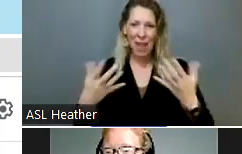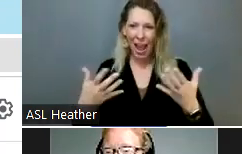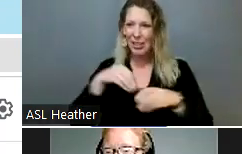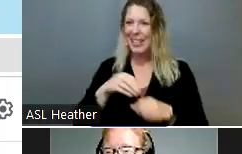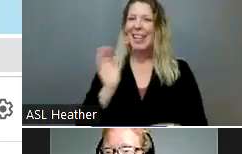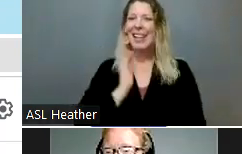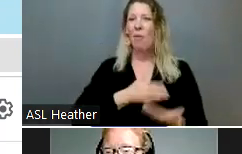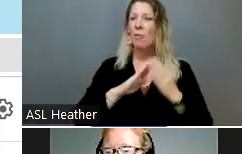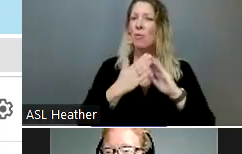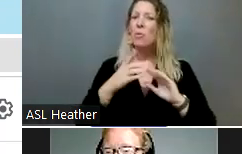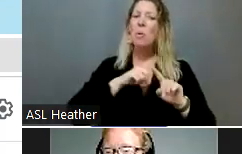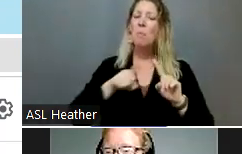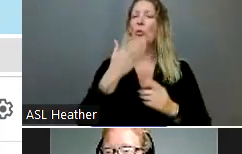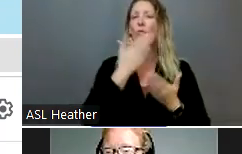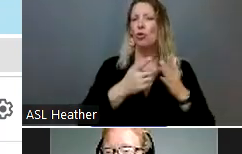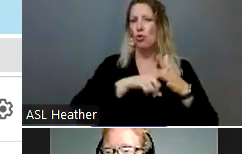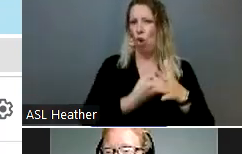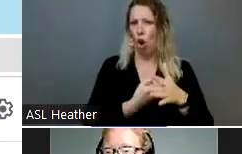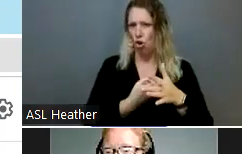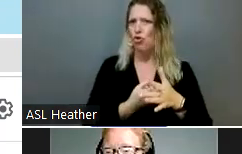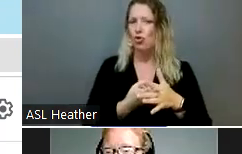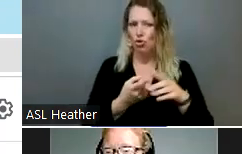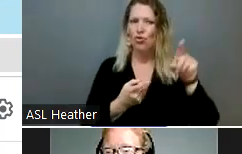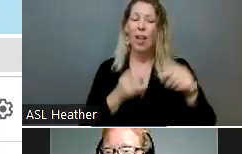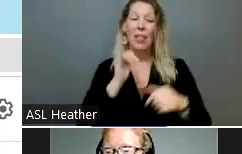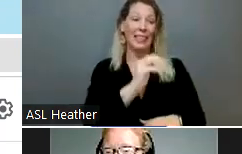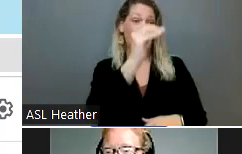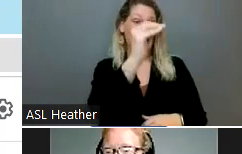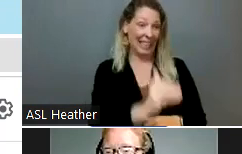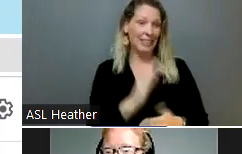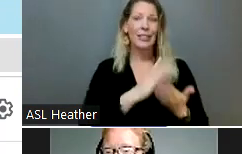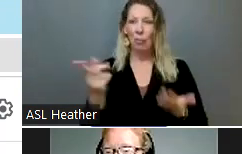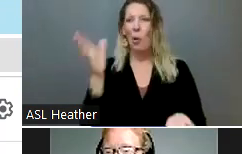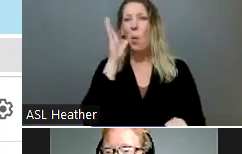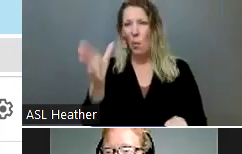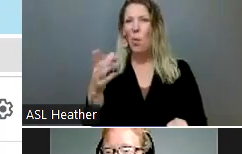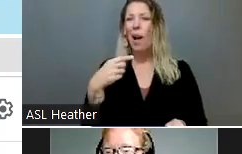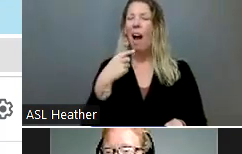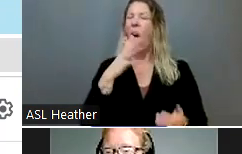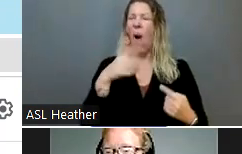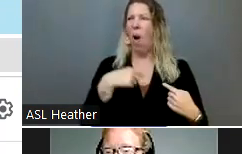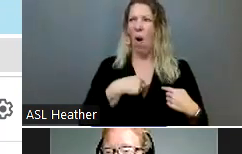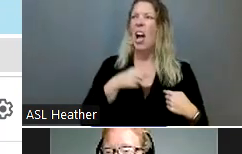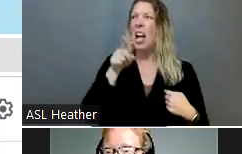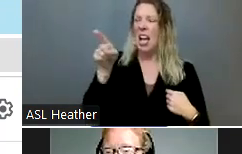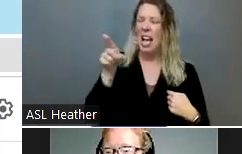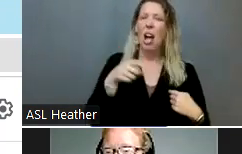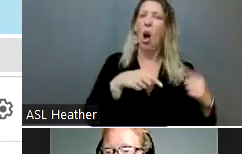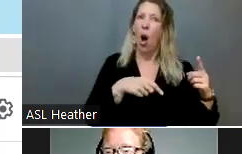be a good starting point for folks. I know between this list here, someone's going to point you in the right direction of resources for whatever you're